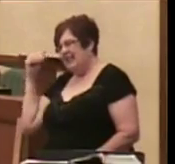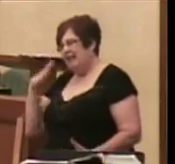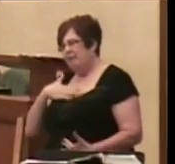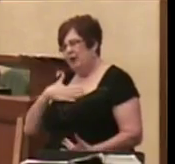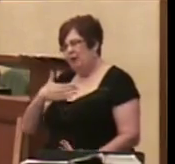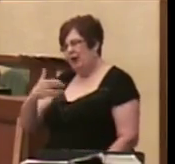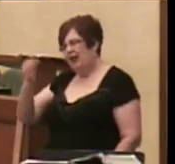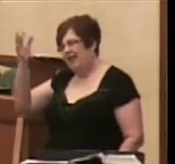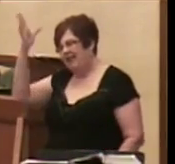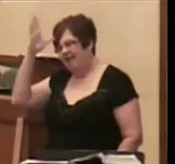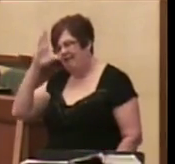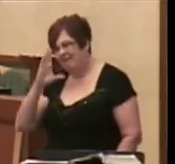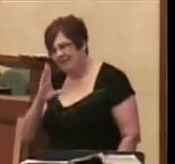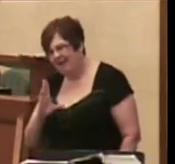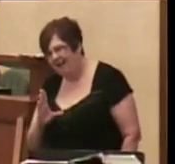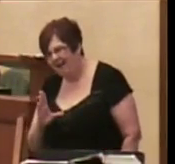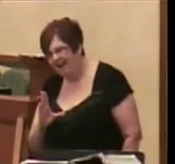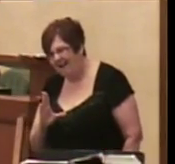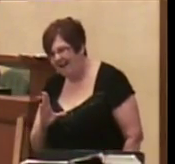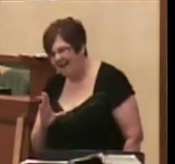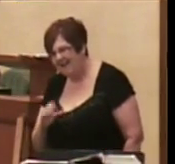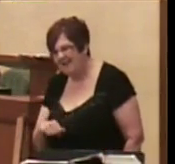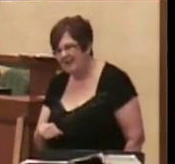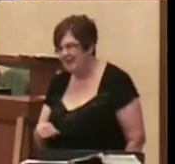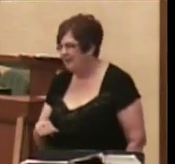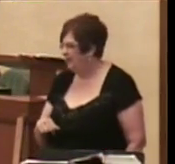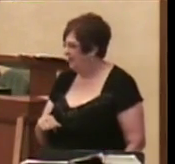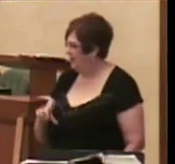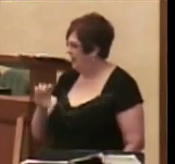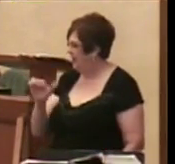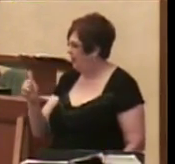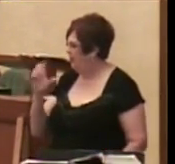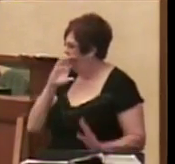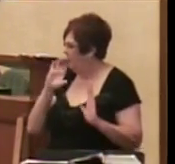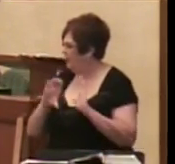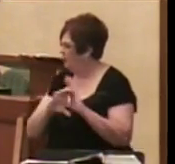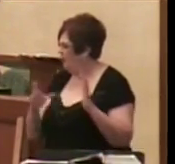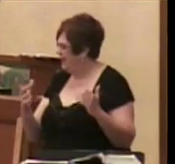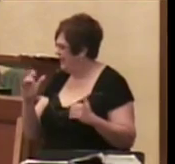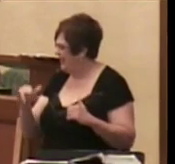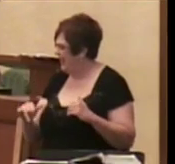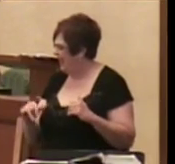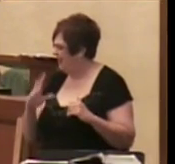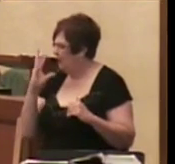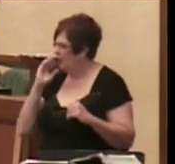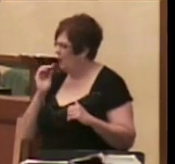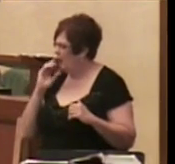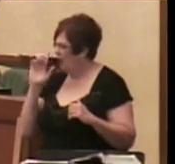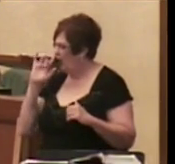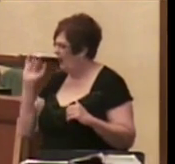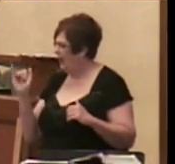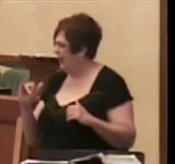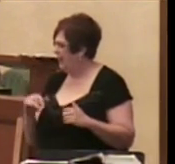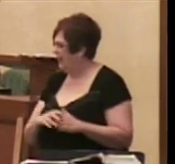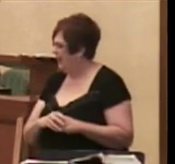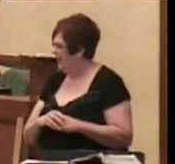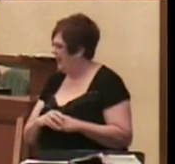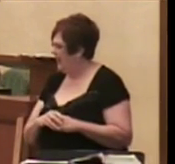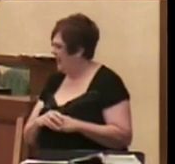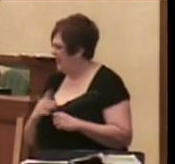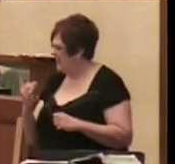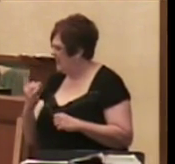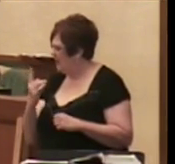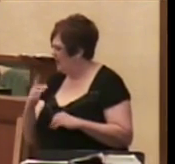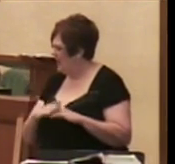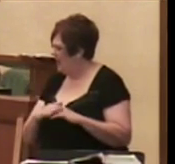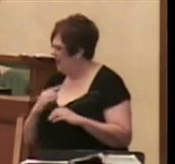Breathe deep the breath of God. How about here? What's this kind of experience? Someone, what's